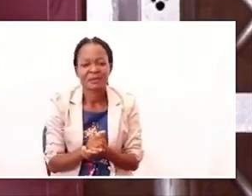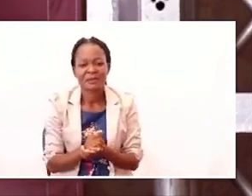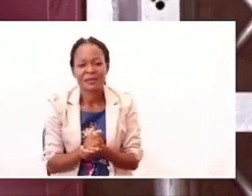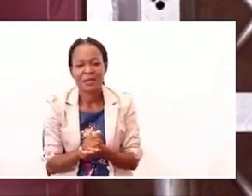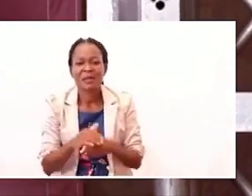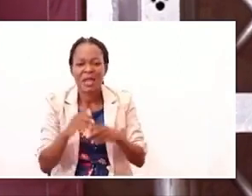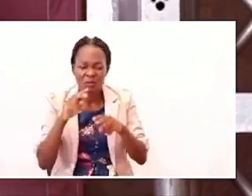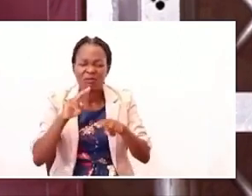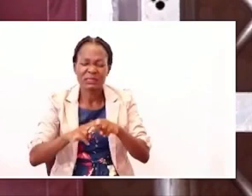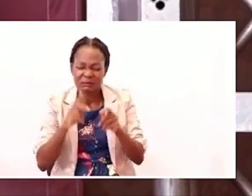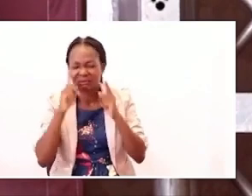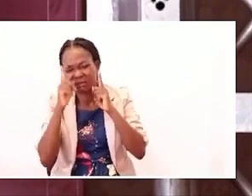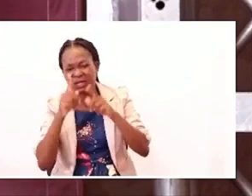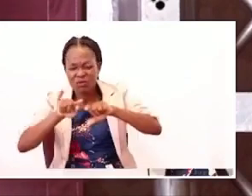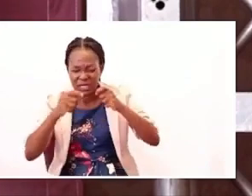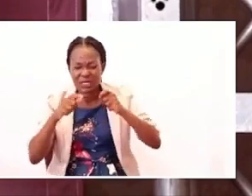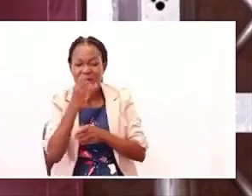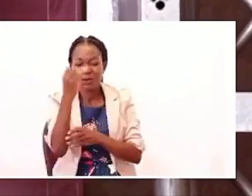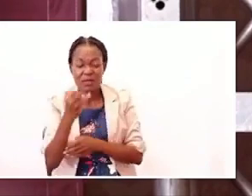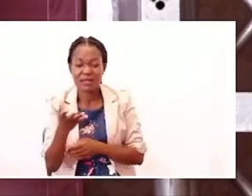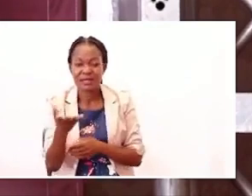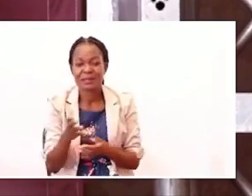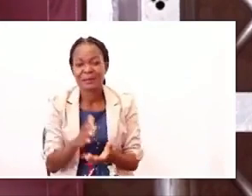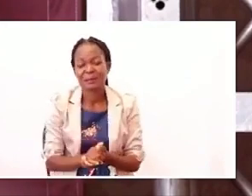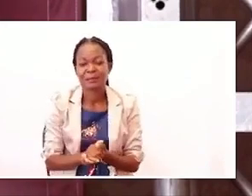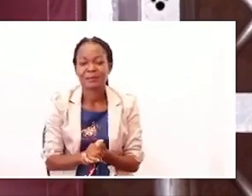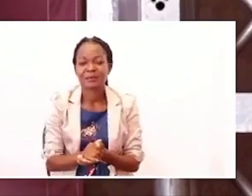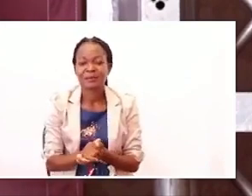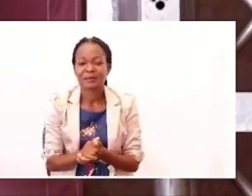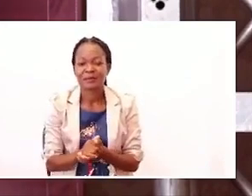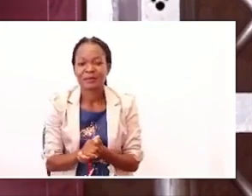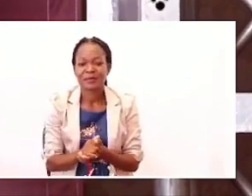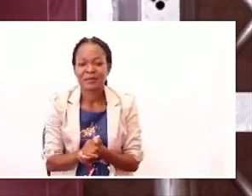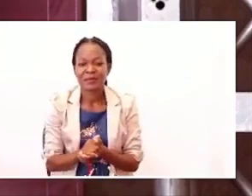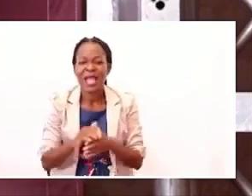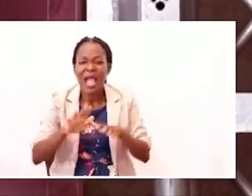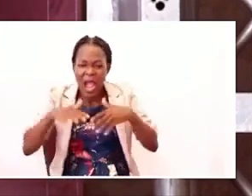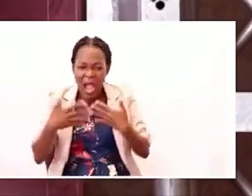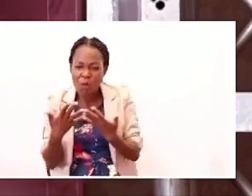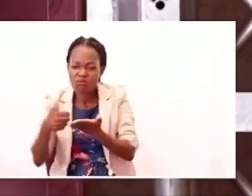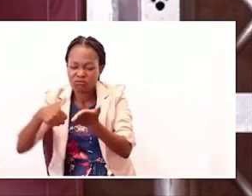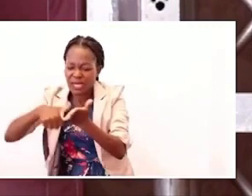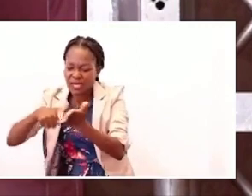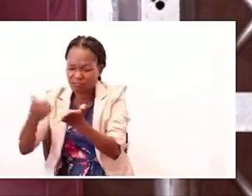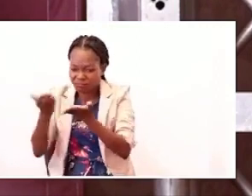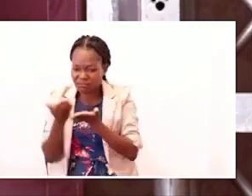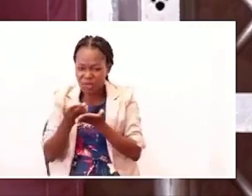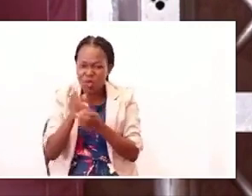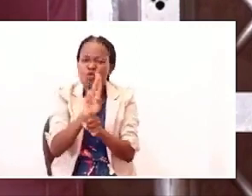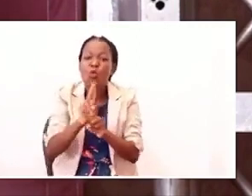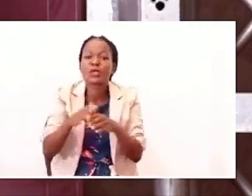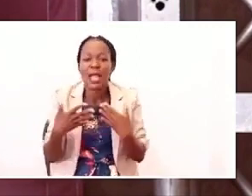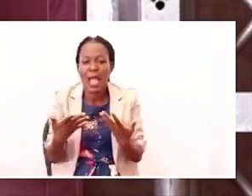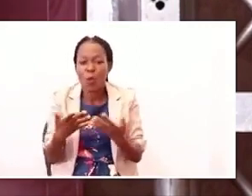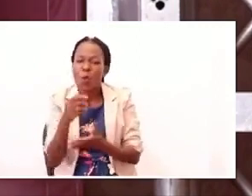to dismantle this architecture is that how it is being used, where it is coming